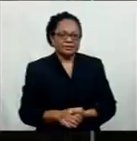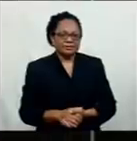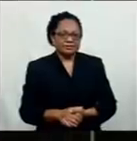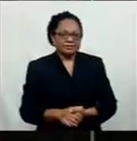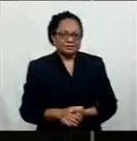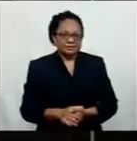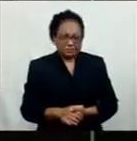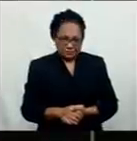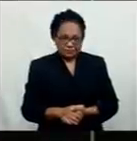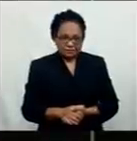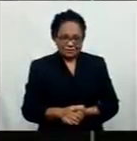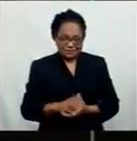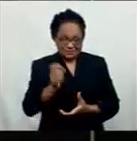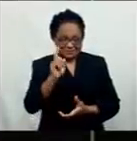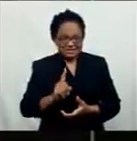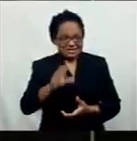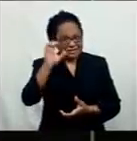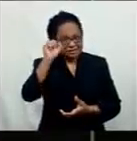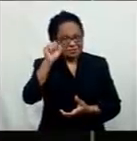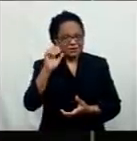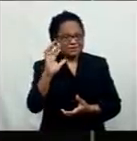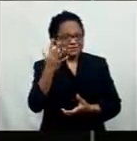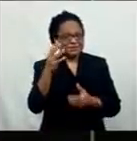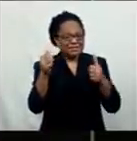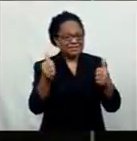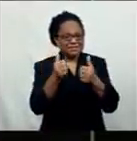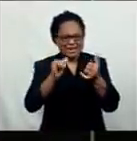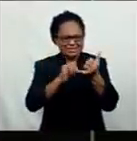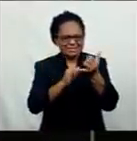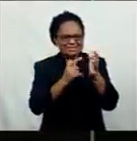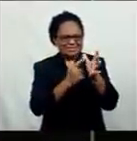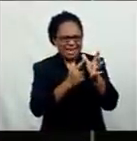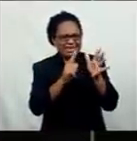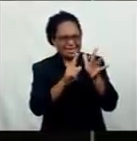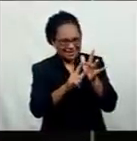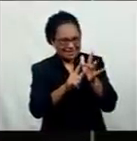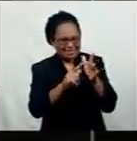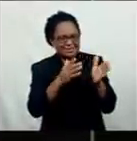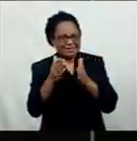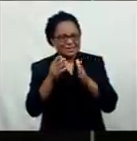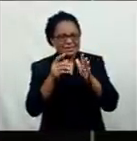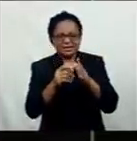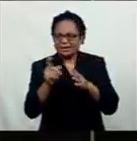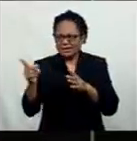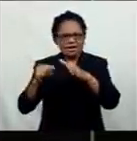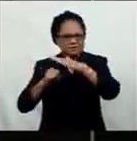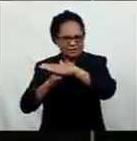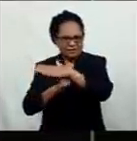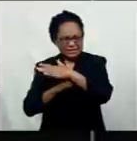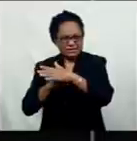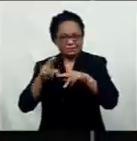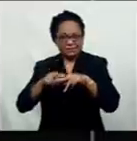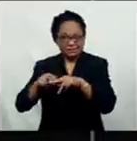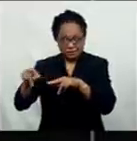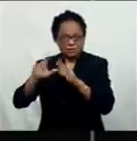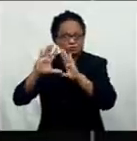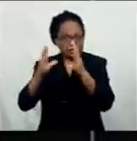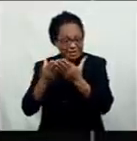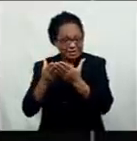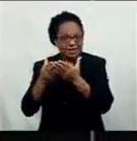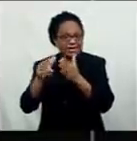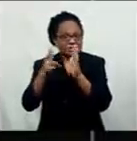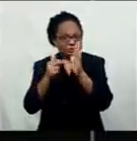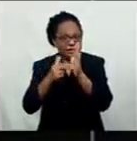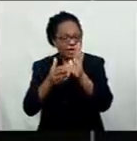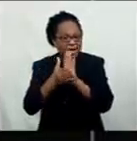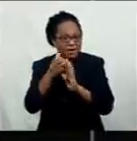As it commemorates its 5th anniversary, the Sai Prema Foundation Fiji, in collaboration with the New Zealand High Commission, has announced a